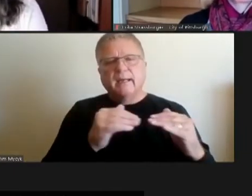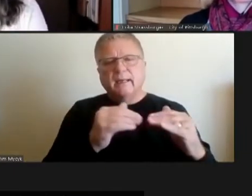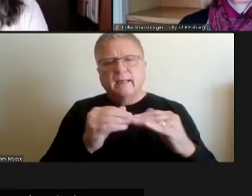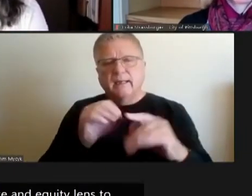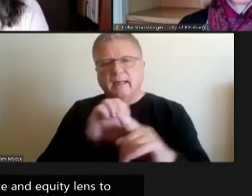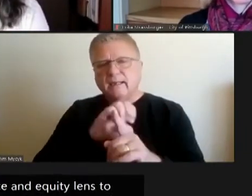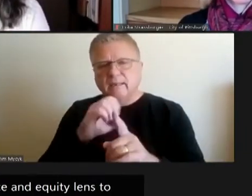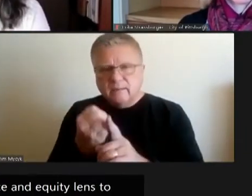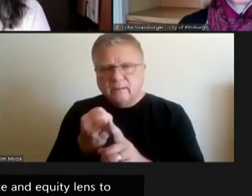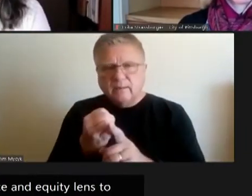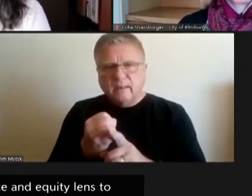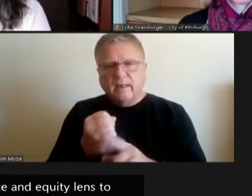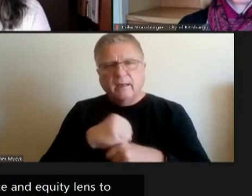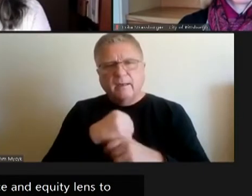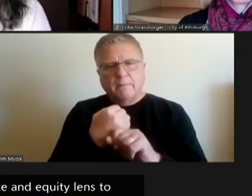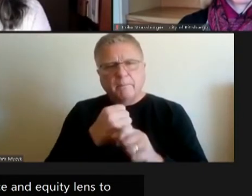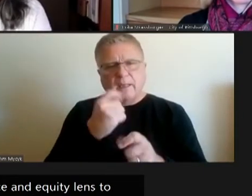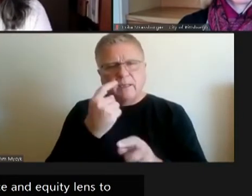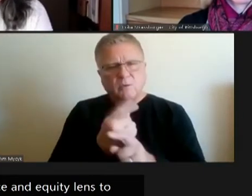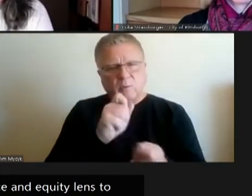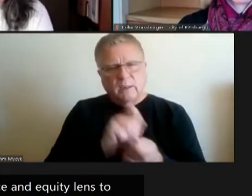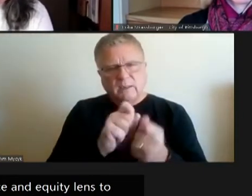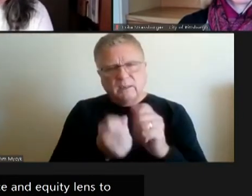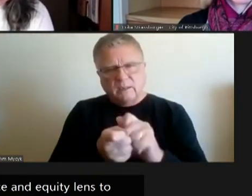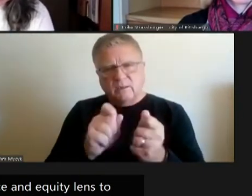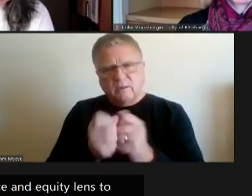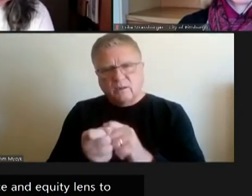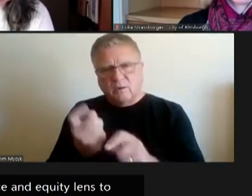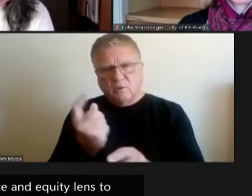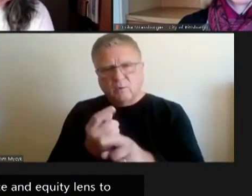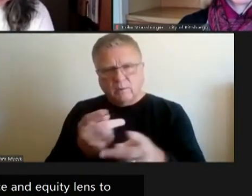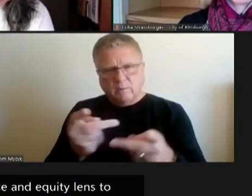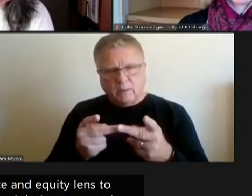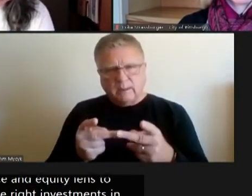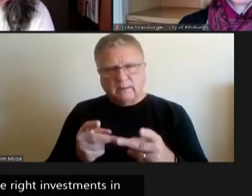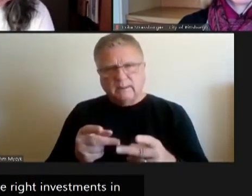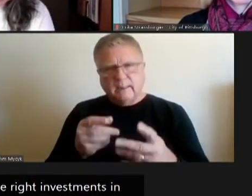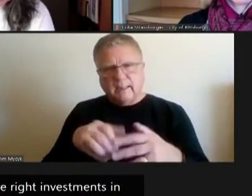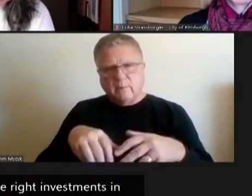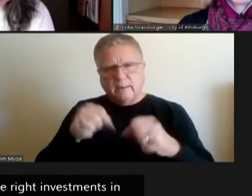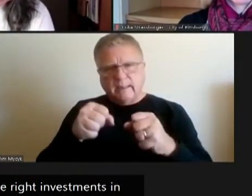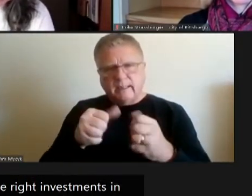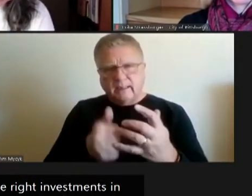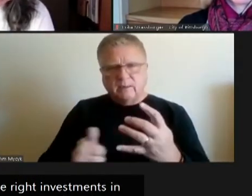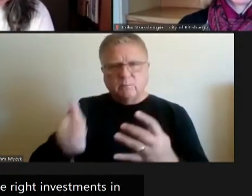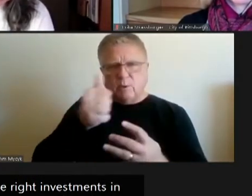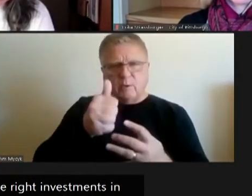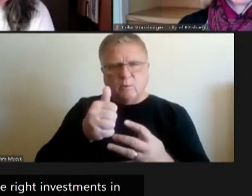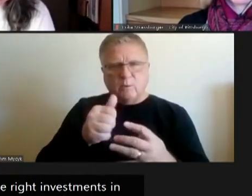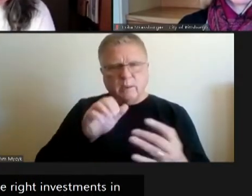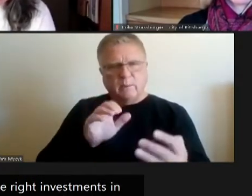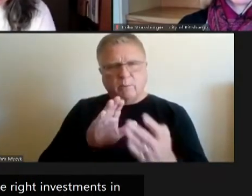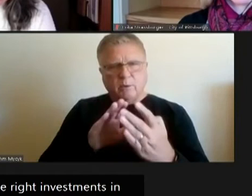in the right locations first and then we take that priority approach. So we're certainly on the same page there.